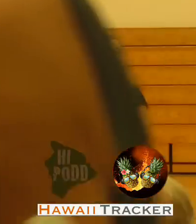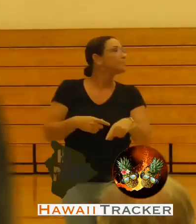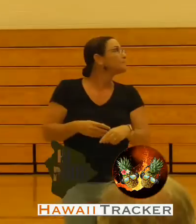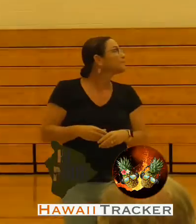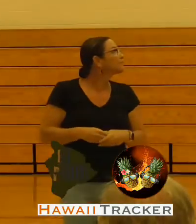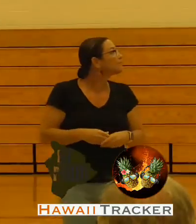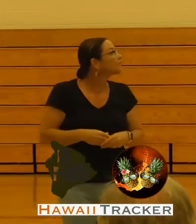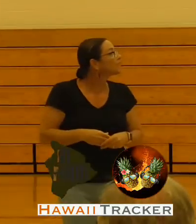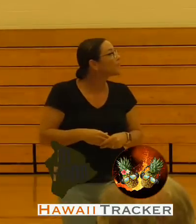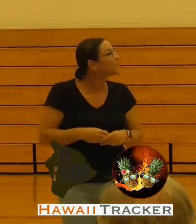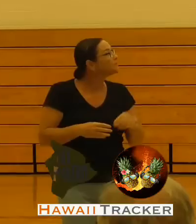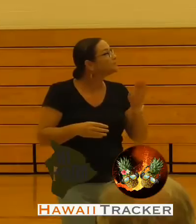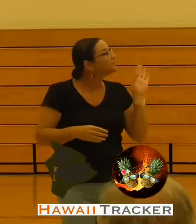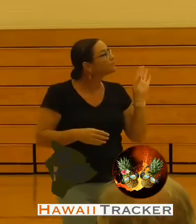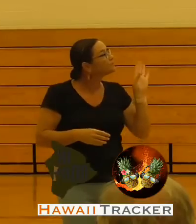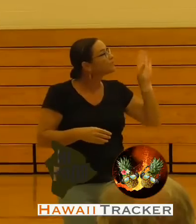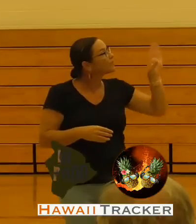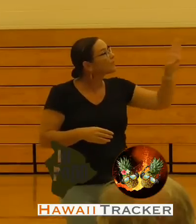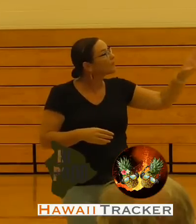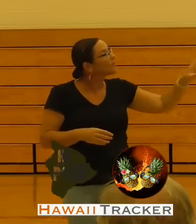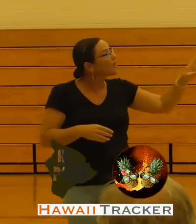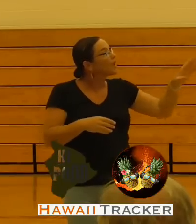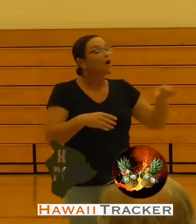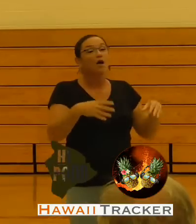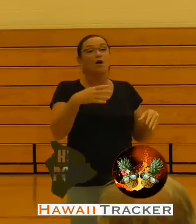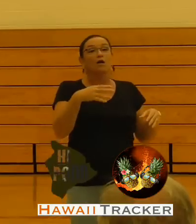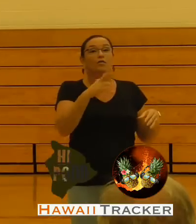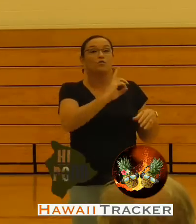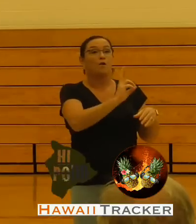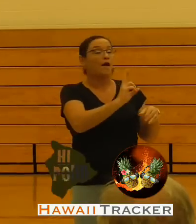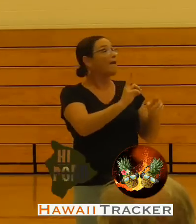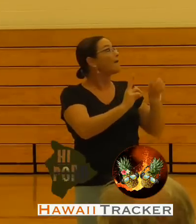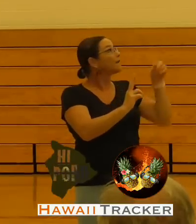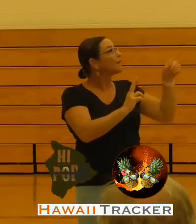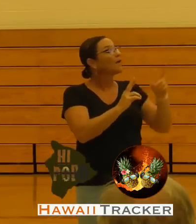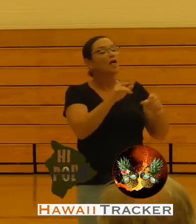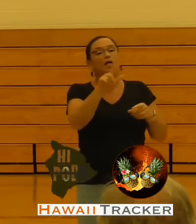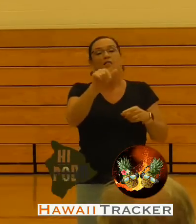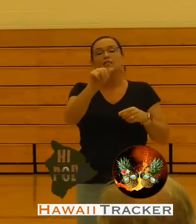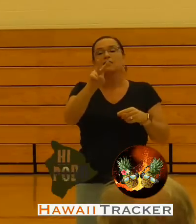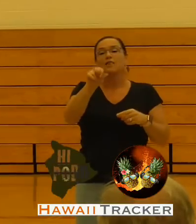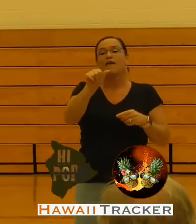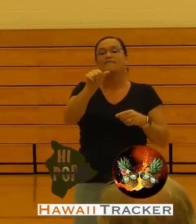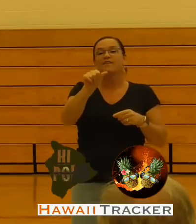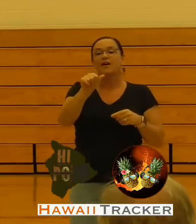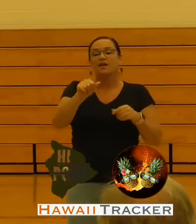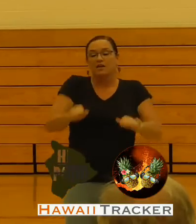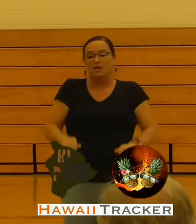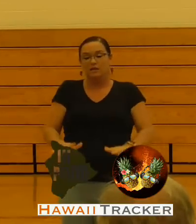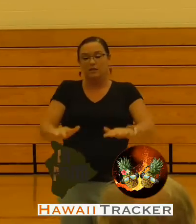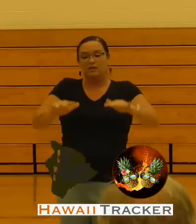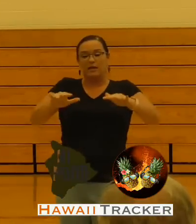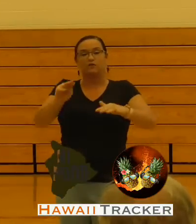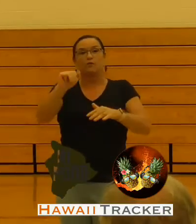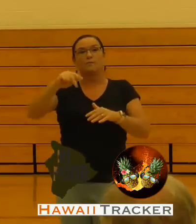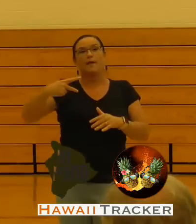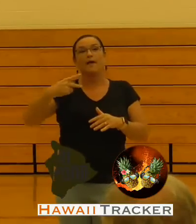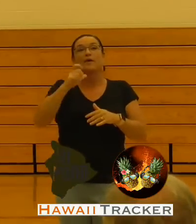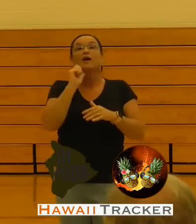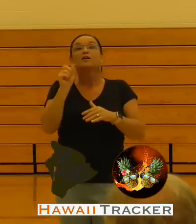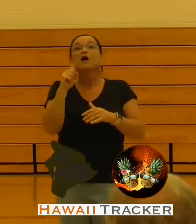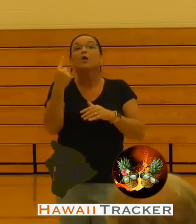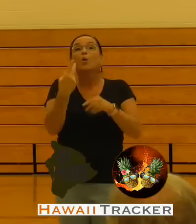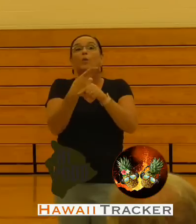what we refer to as lava inundation maps. And these maps are to be used by not only